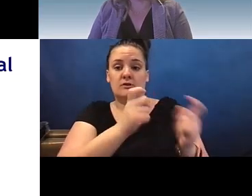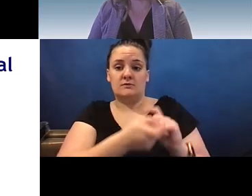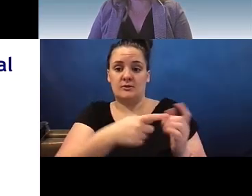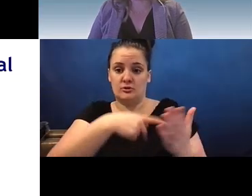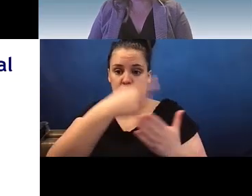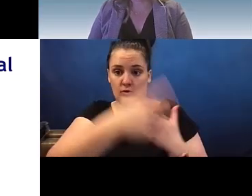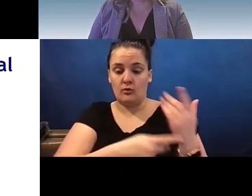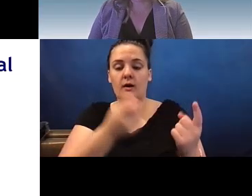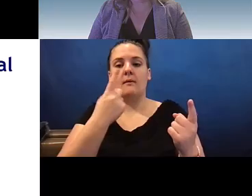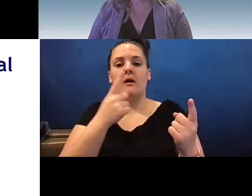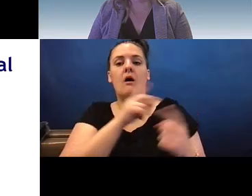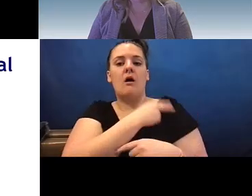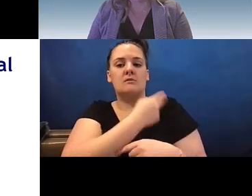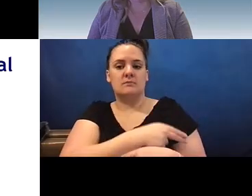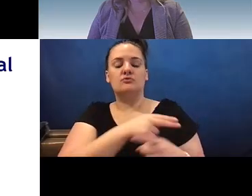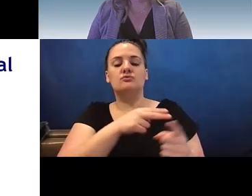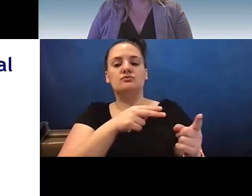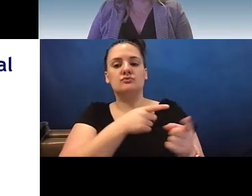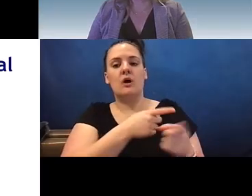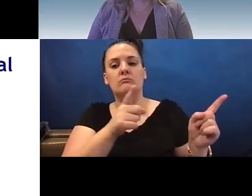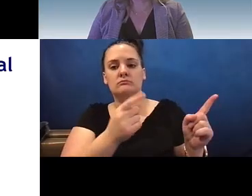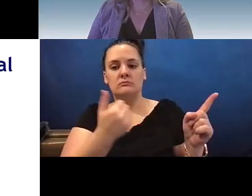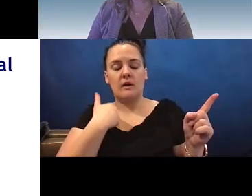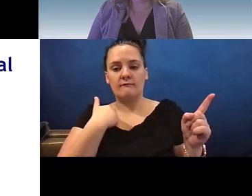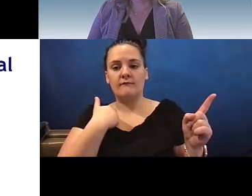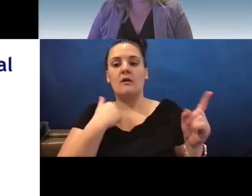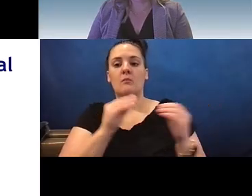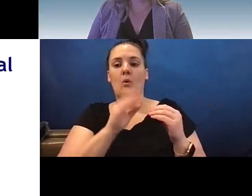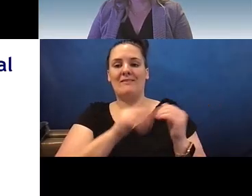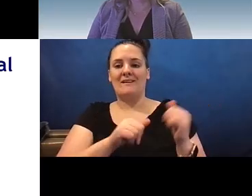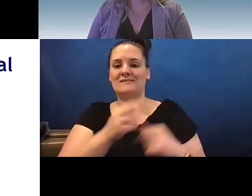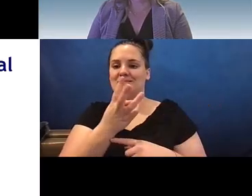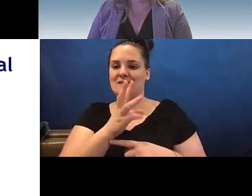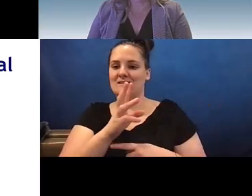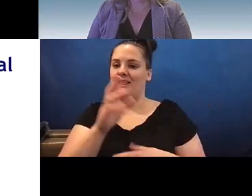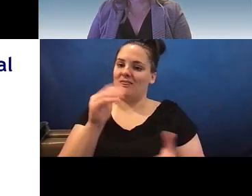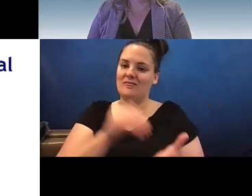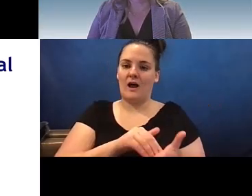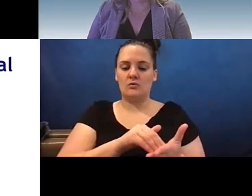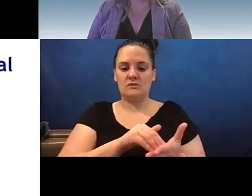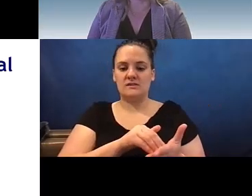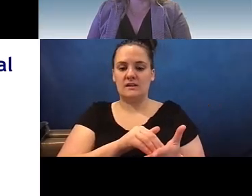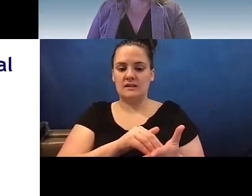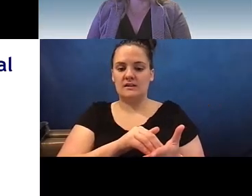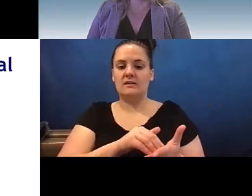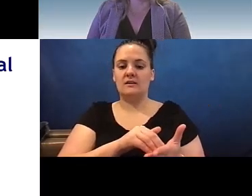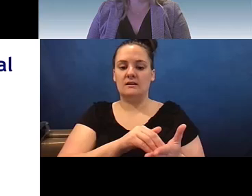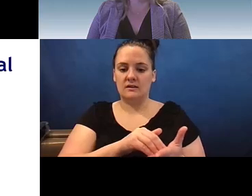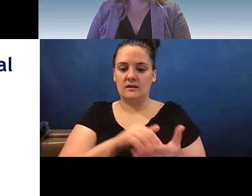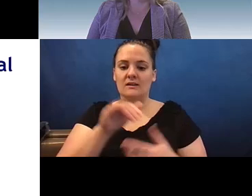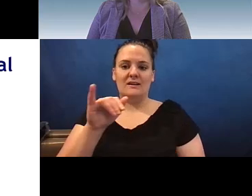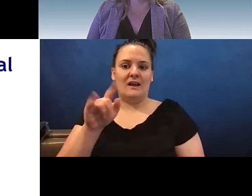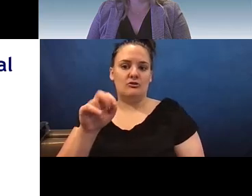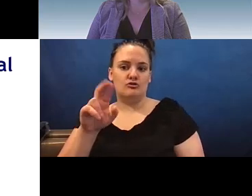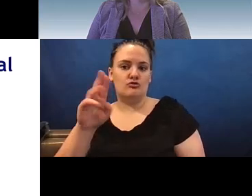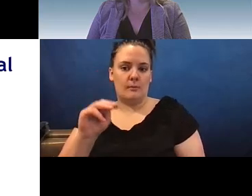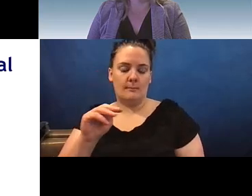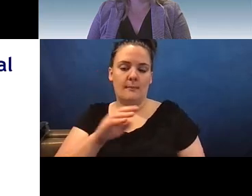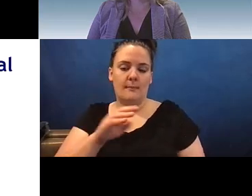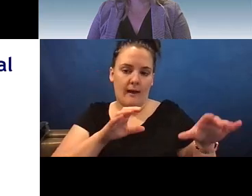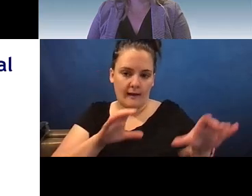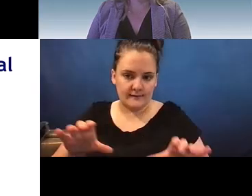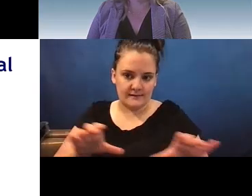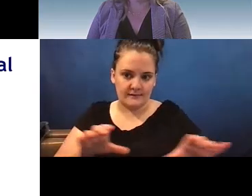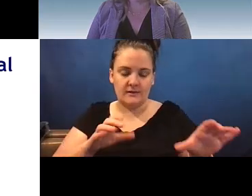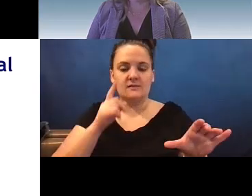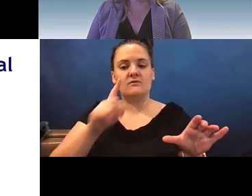Program, hospitals have had over 16,000 different interim activities across all hospital